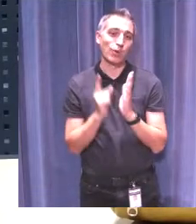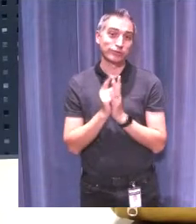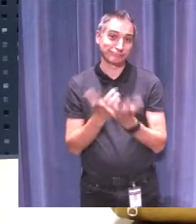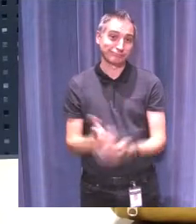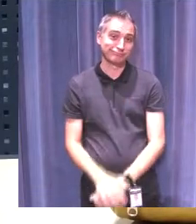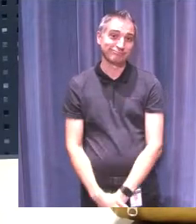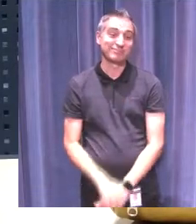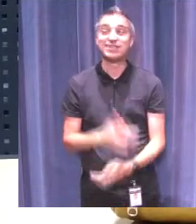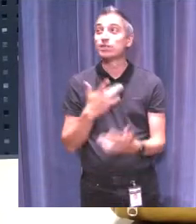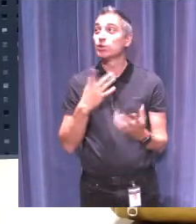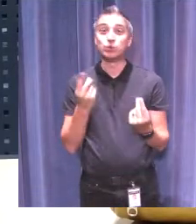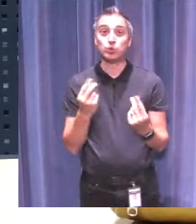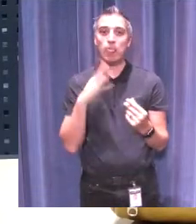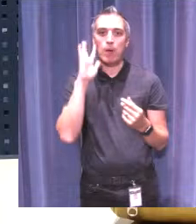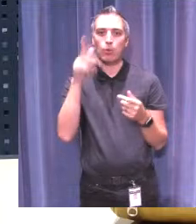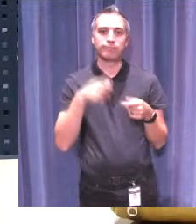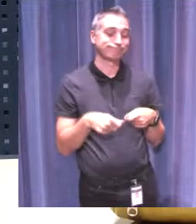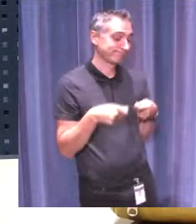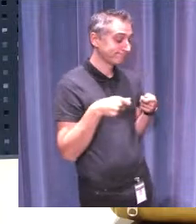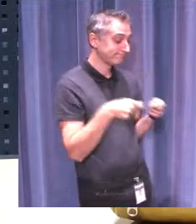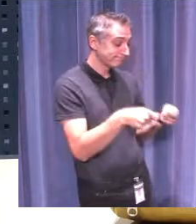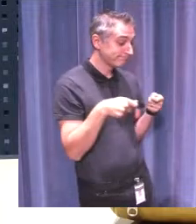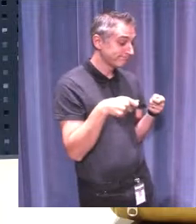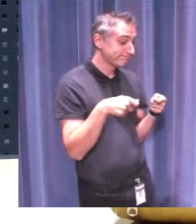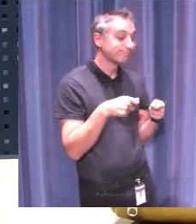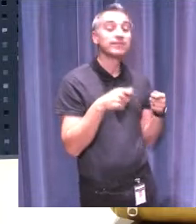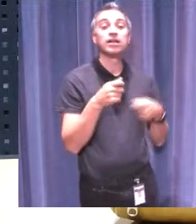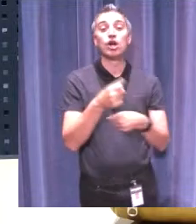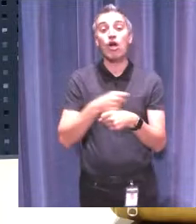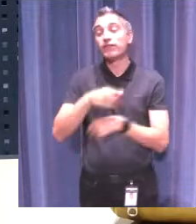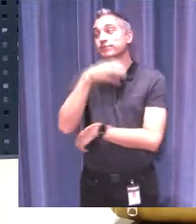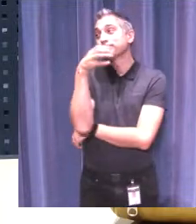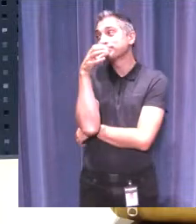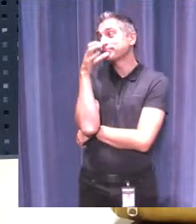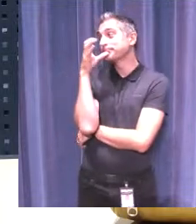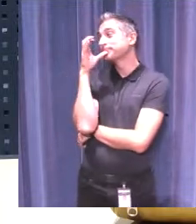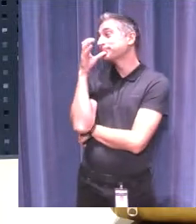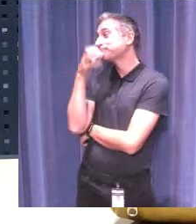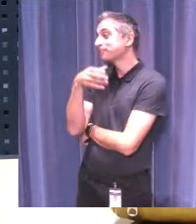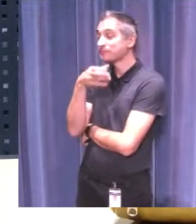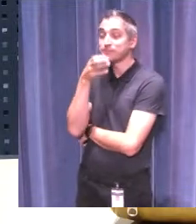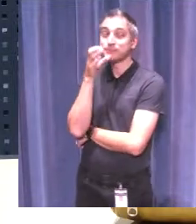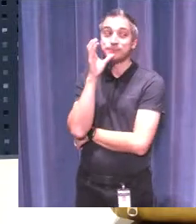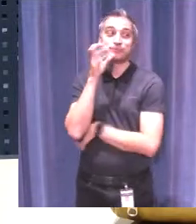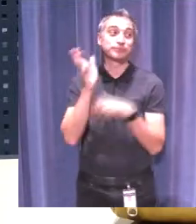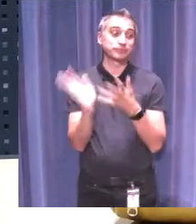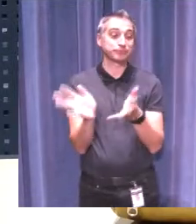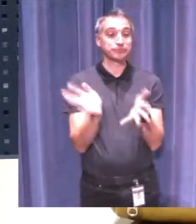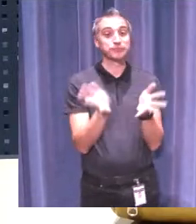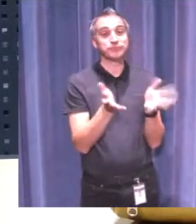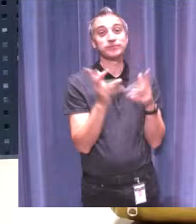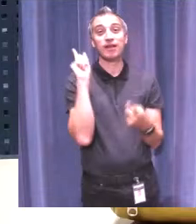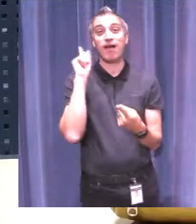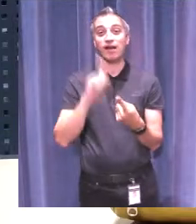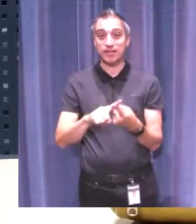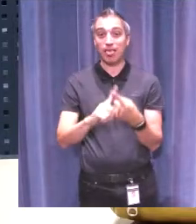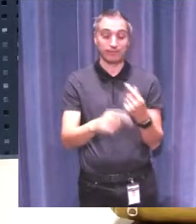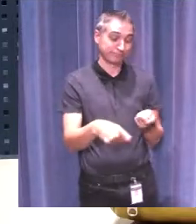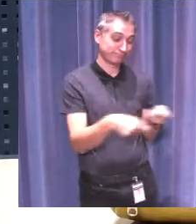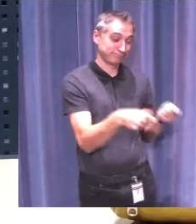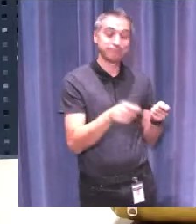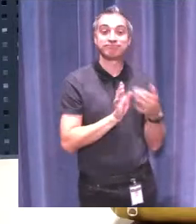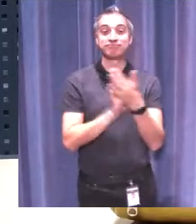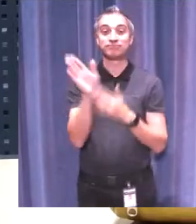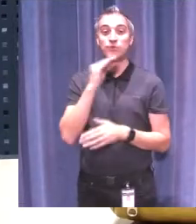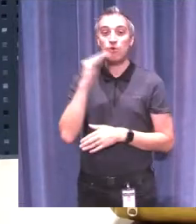they'd stand in the hall and talk till it was quitting time, which was very discouraging. So that's when I left, and